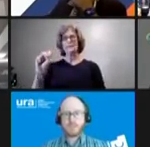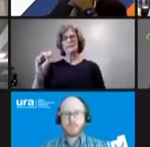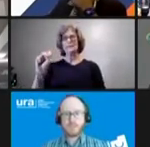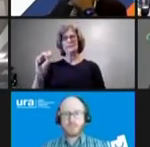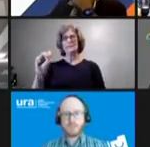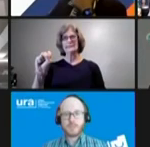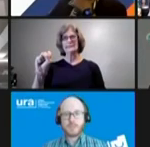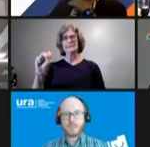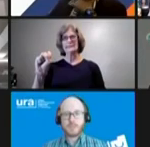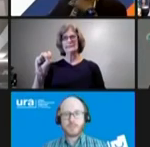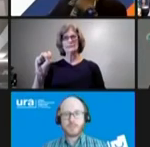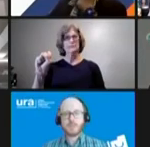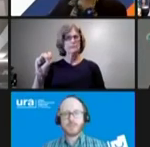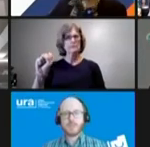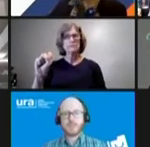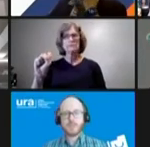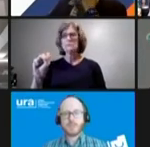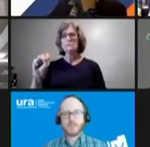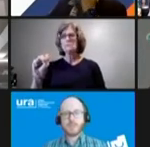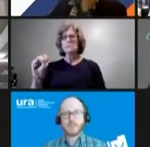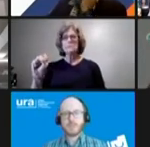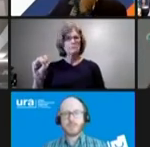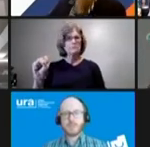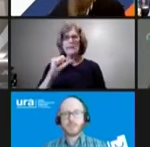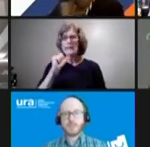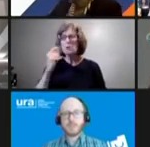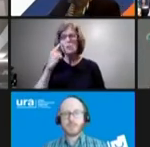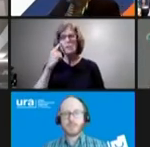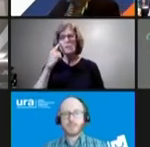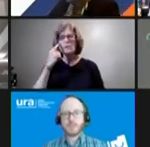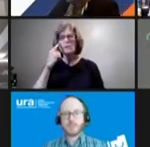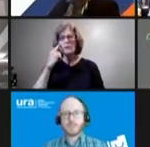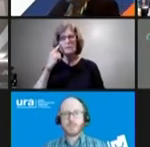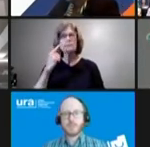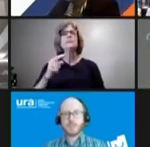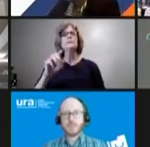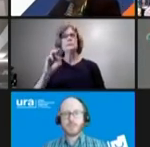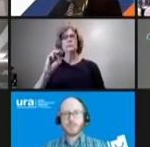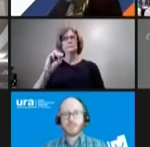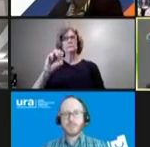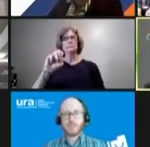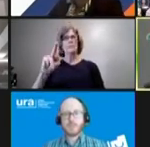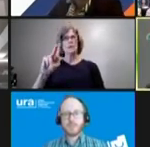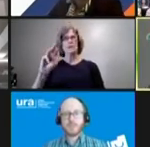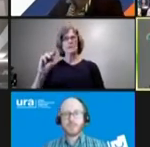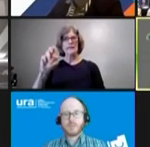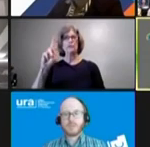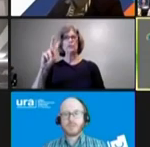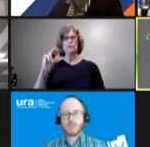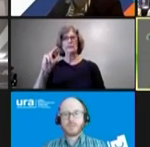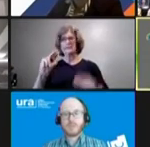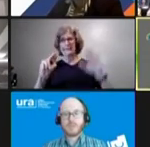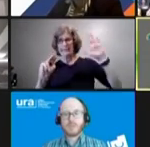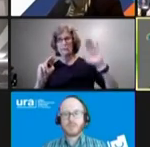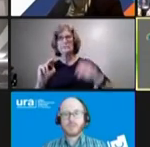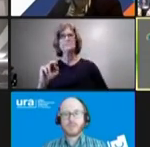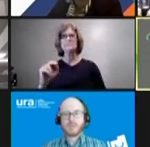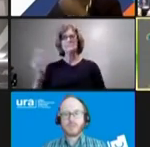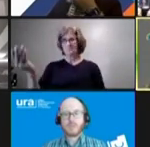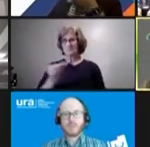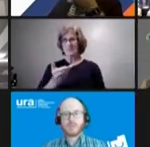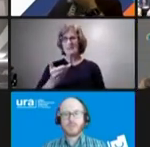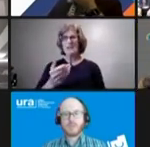Does not appear to be with us. Mark Masterson? Here. Welcome,